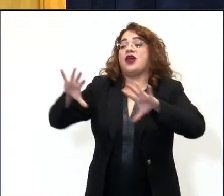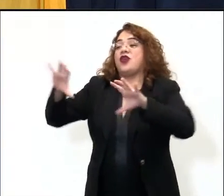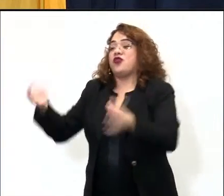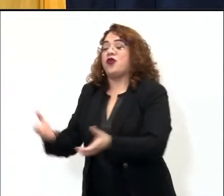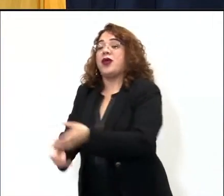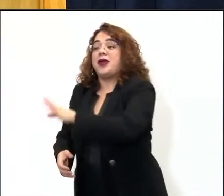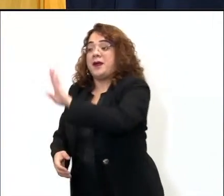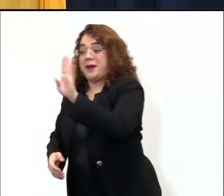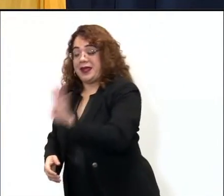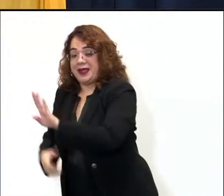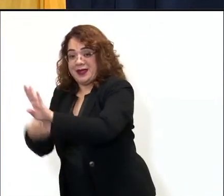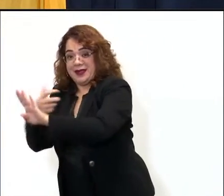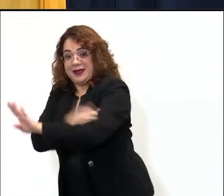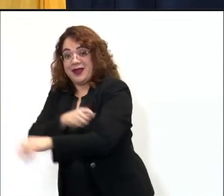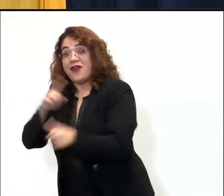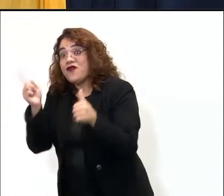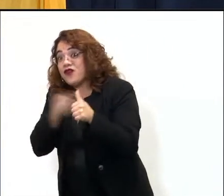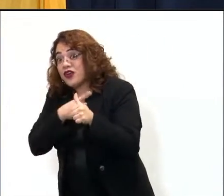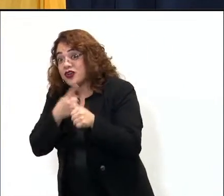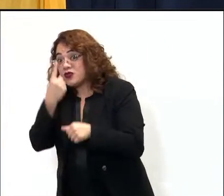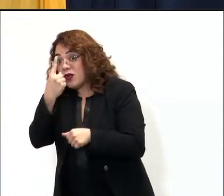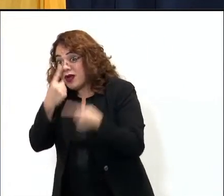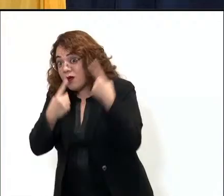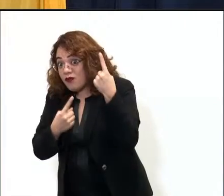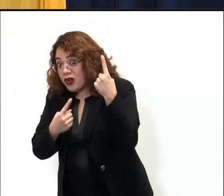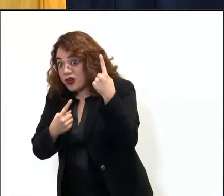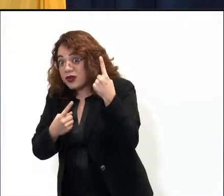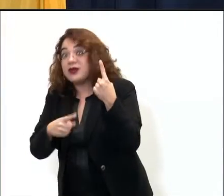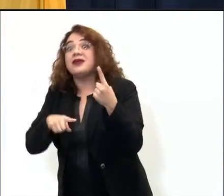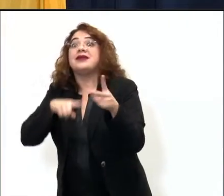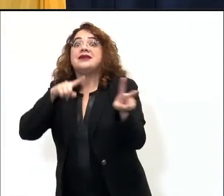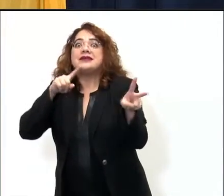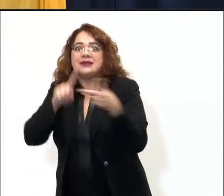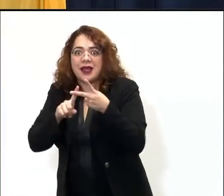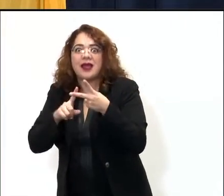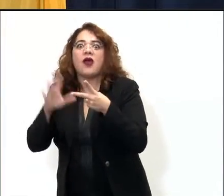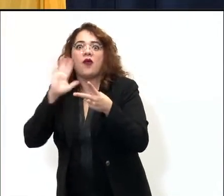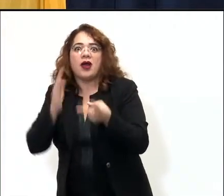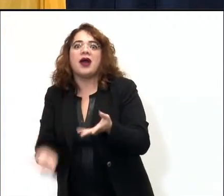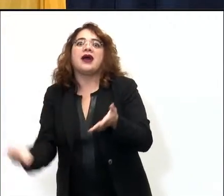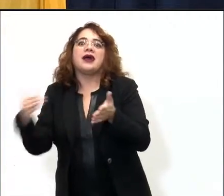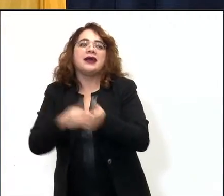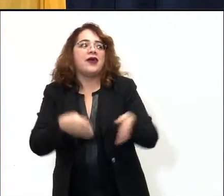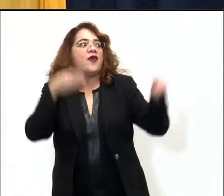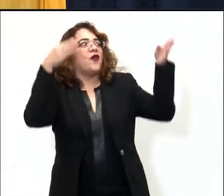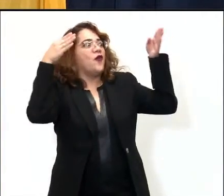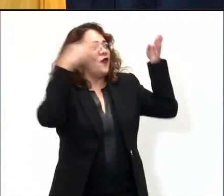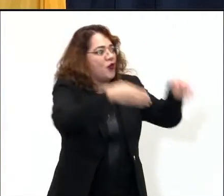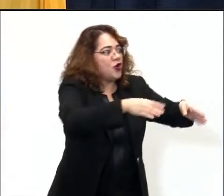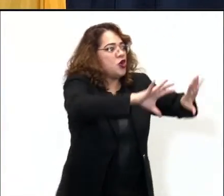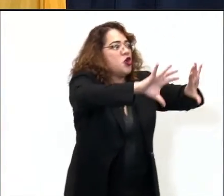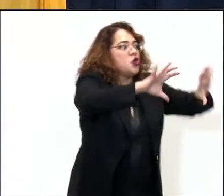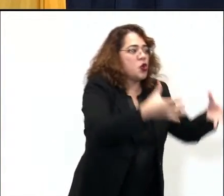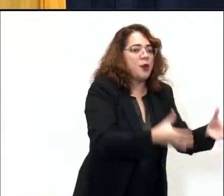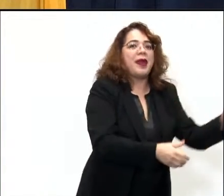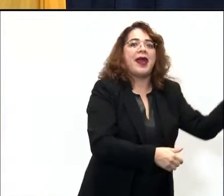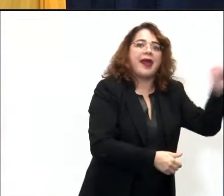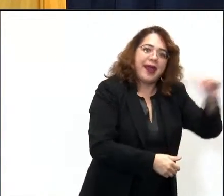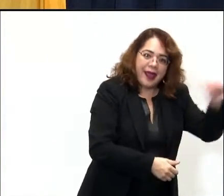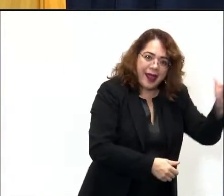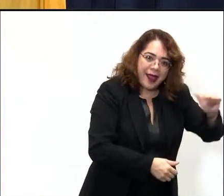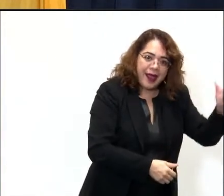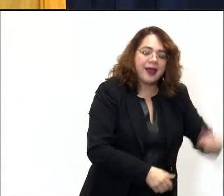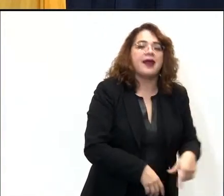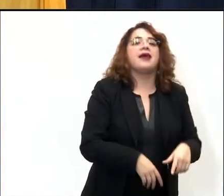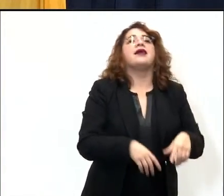back and revaccinating Group B. And that is going to cause us to not go as fast as we would like